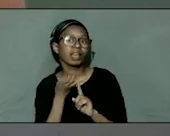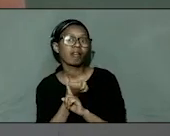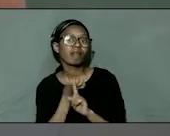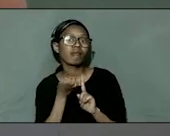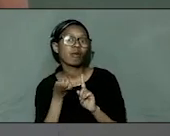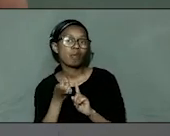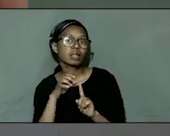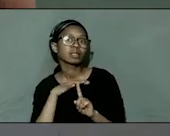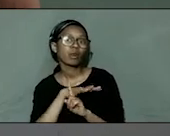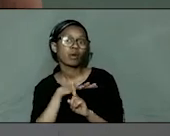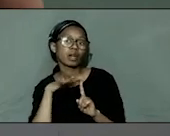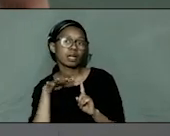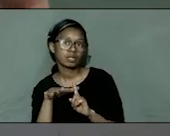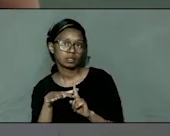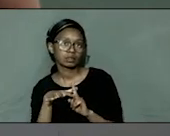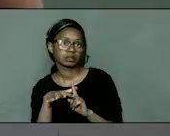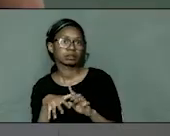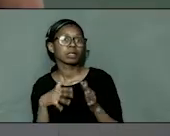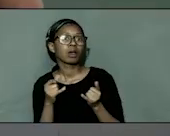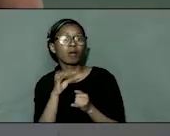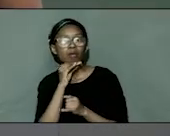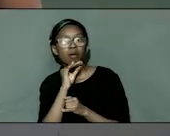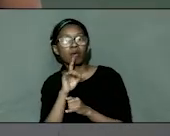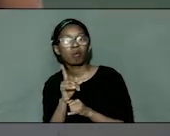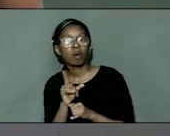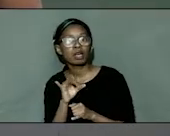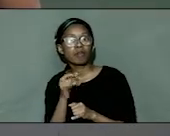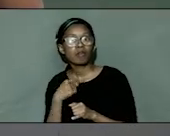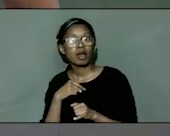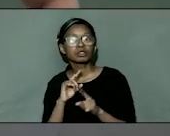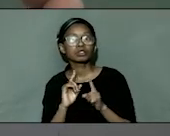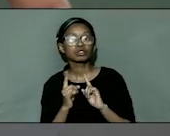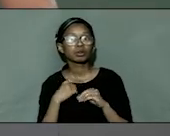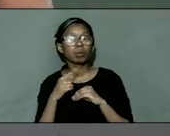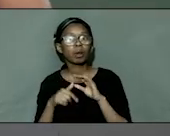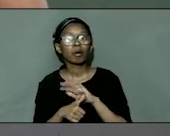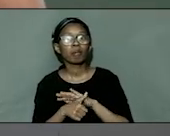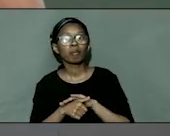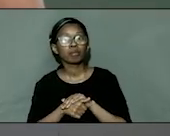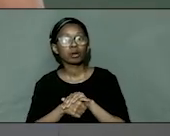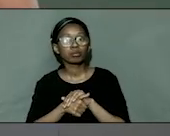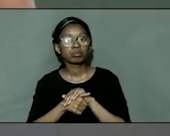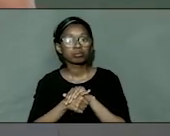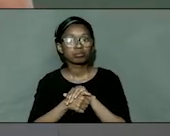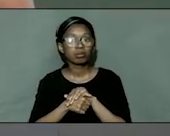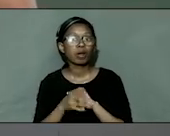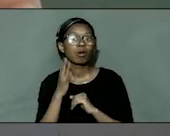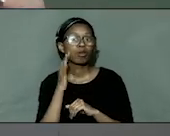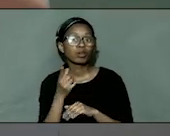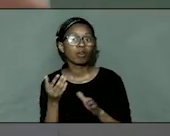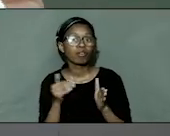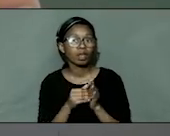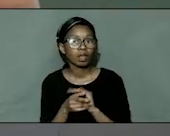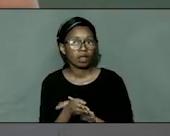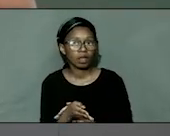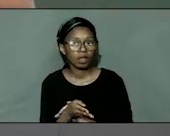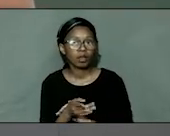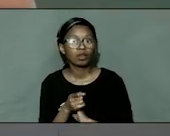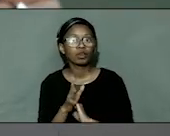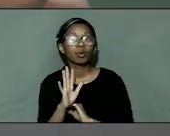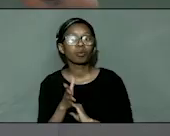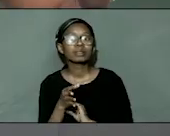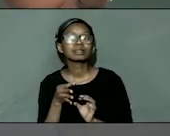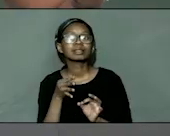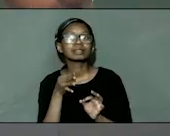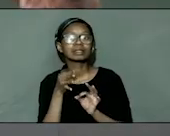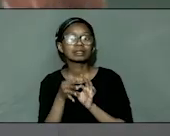environmental condition. So it means if we talk of those tortoises, when you get here, you will state that